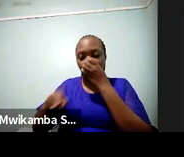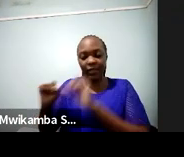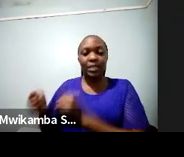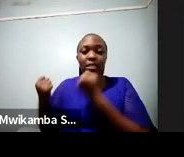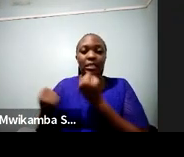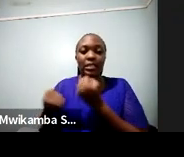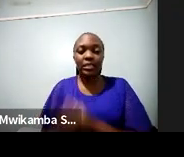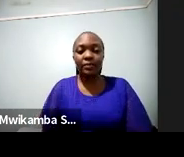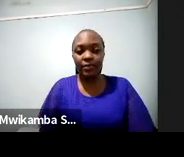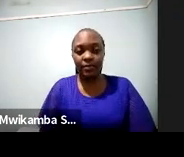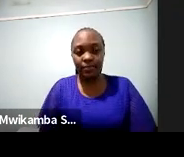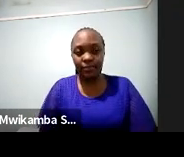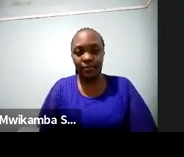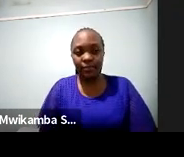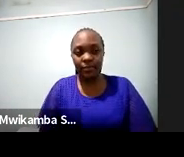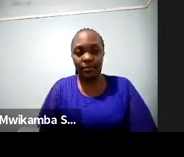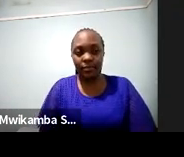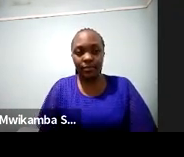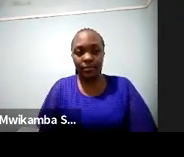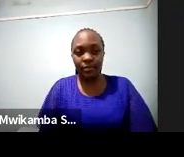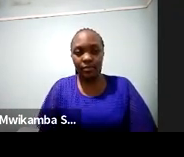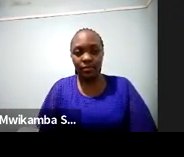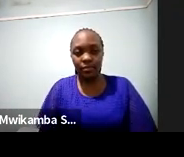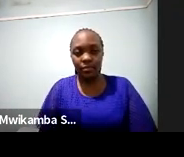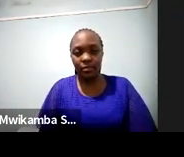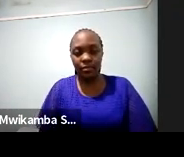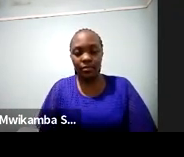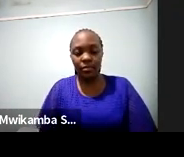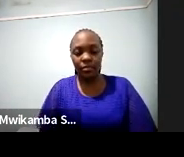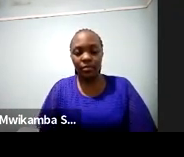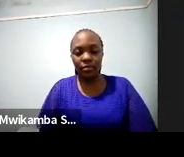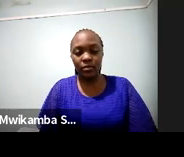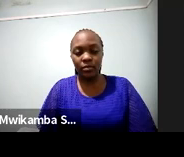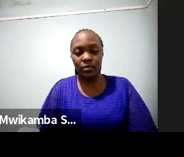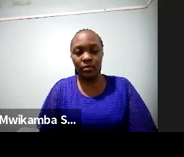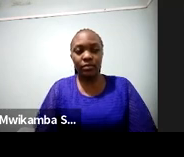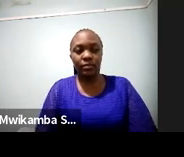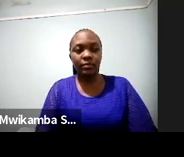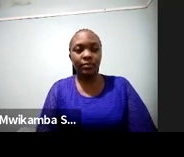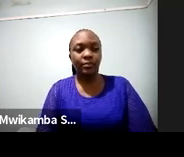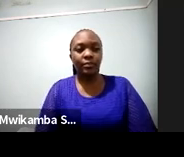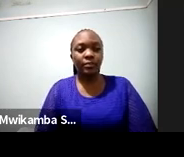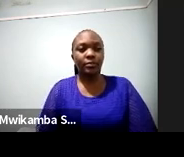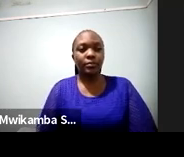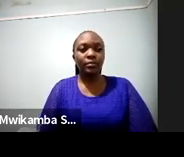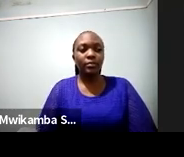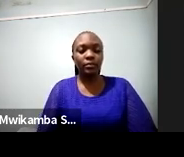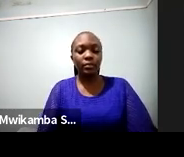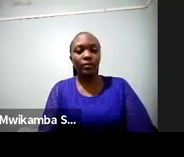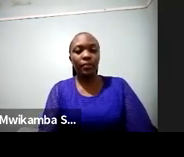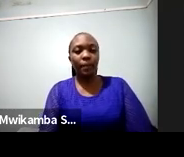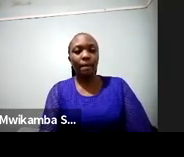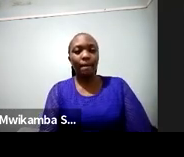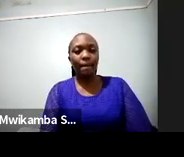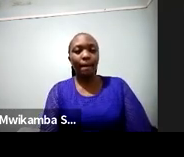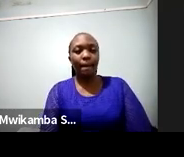time to make it to financial freedom. That is something that I really want you to appreciate. But